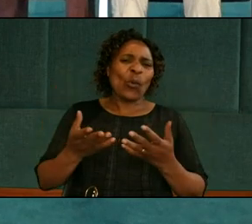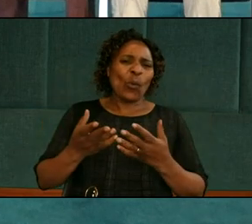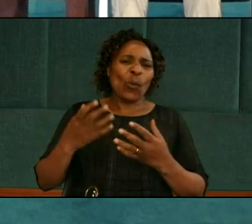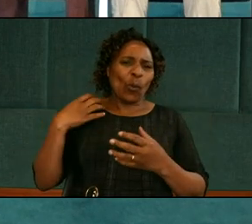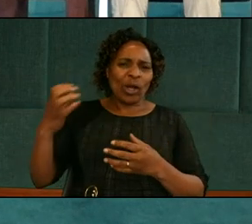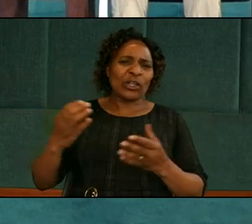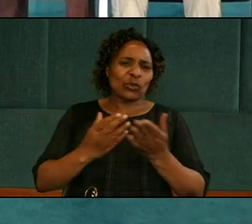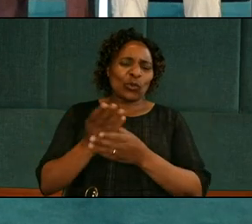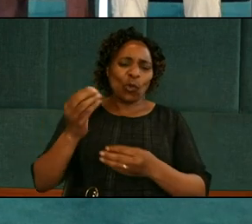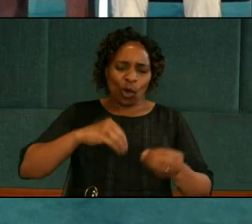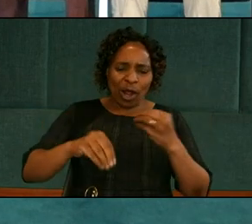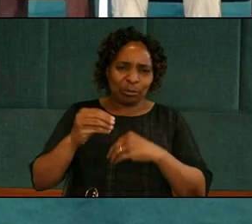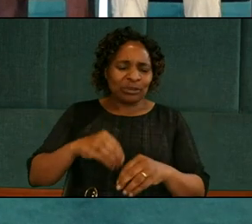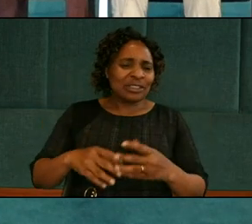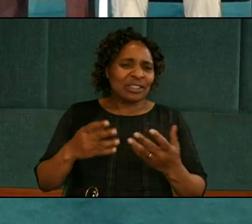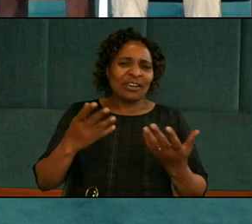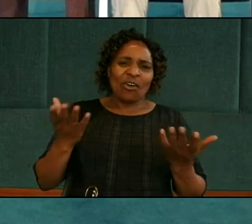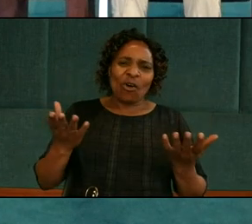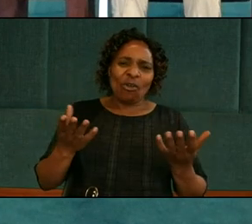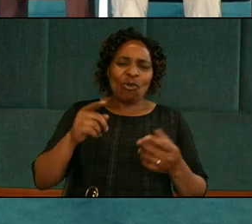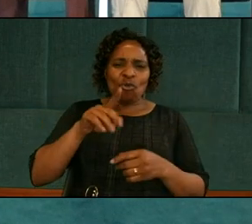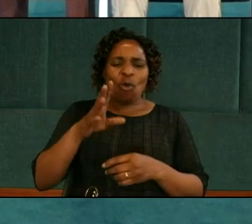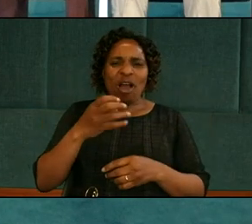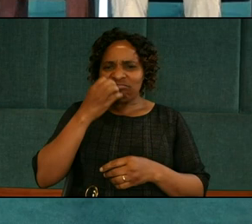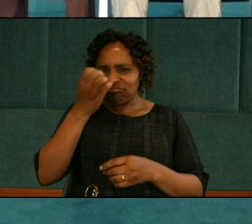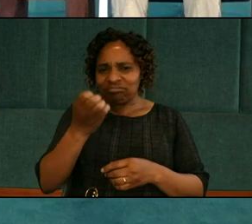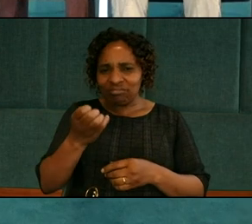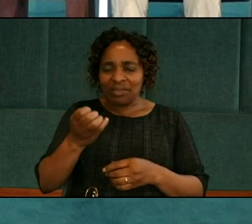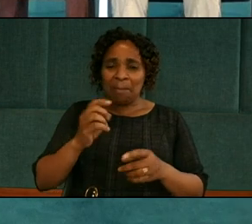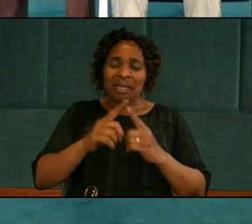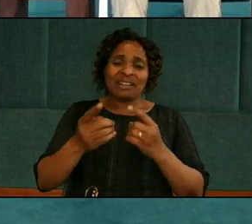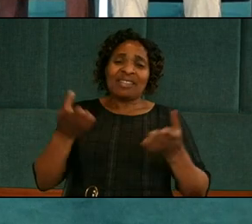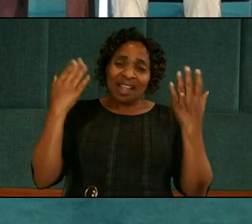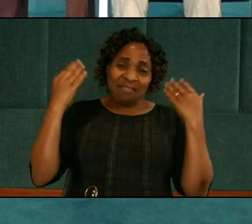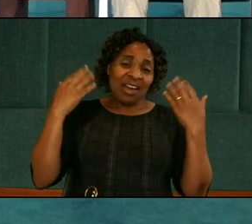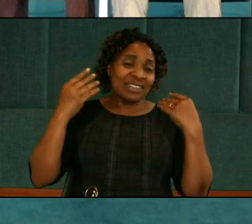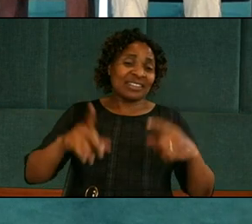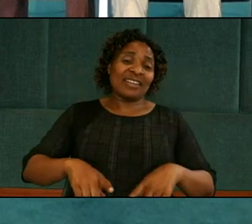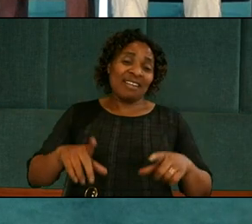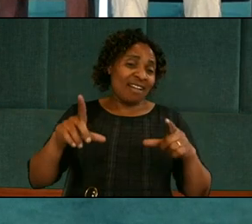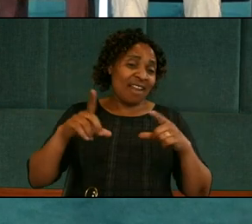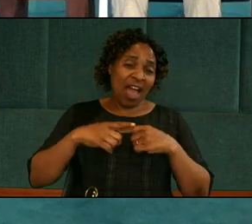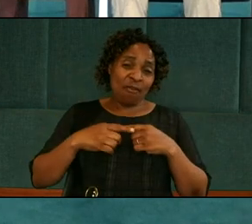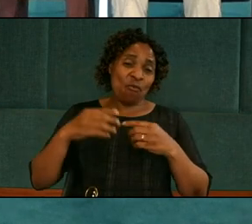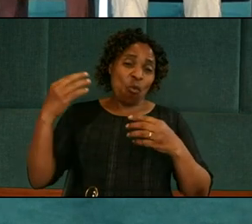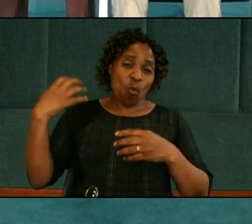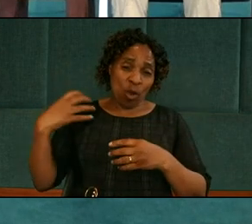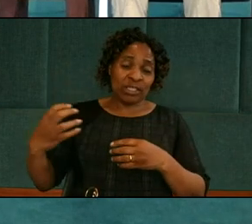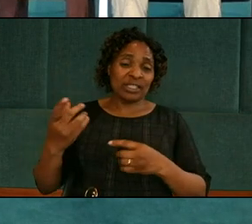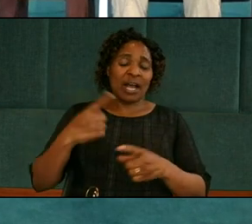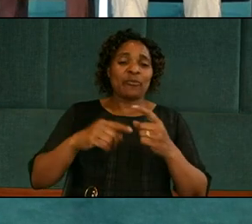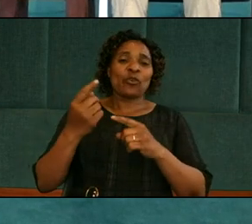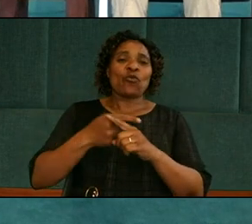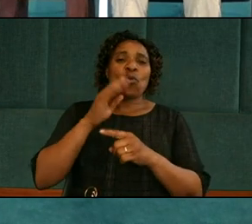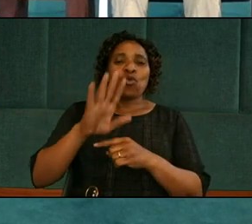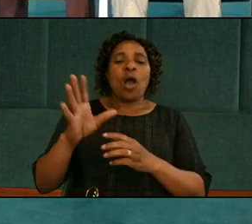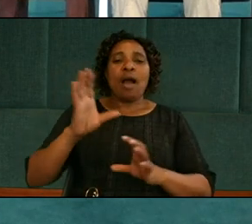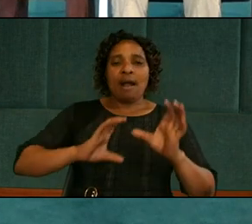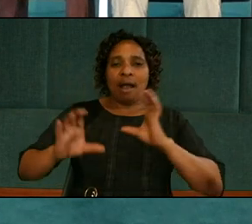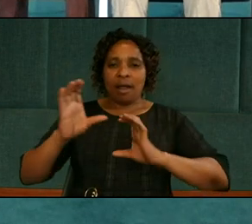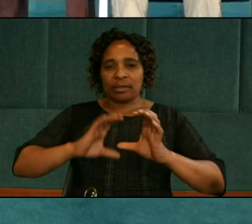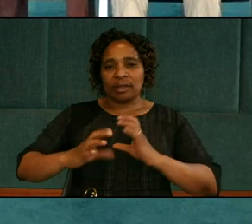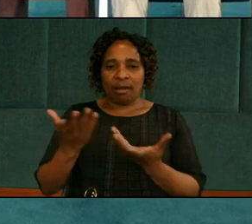arrogance? Eternal wealth comes with one's behaviors, one's character traits.